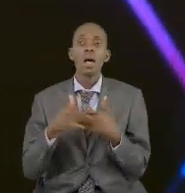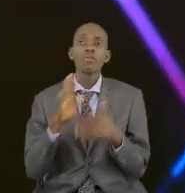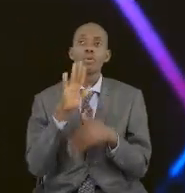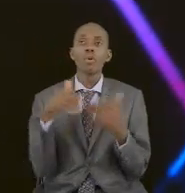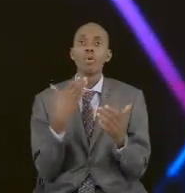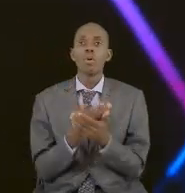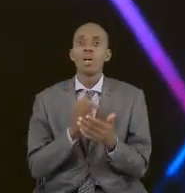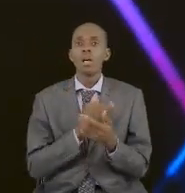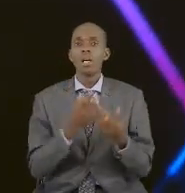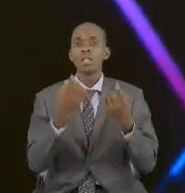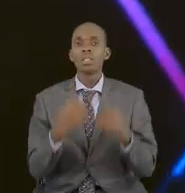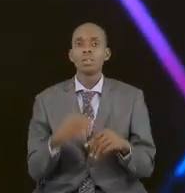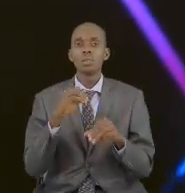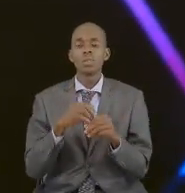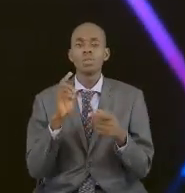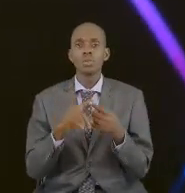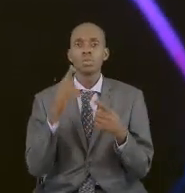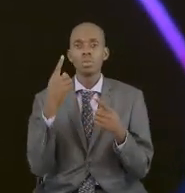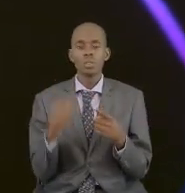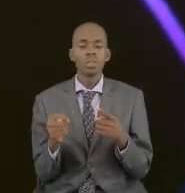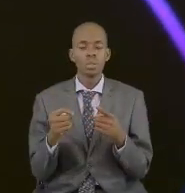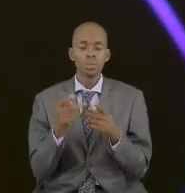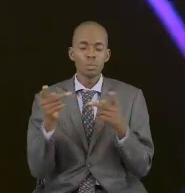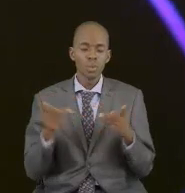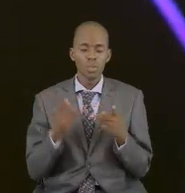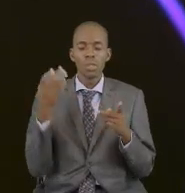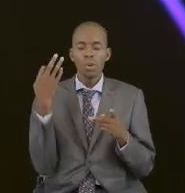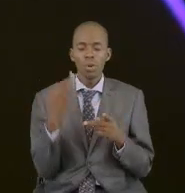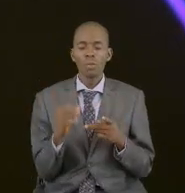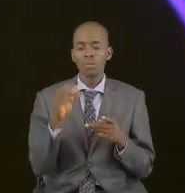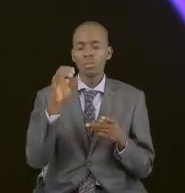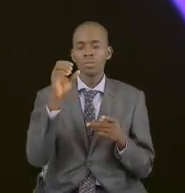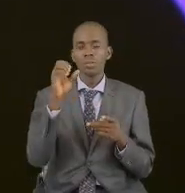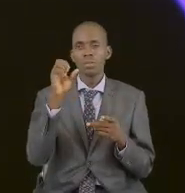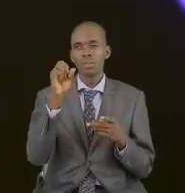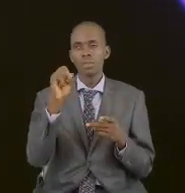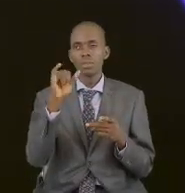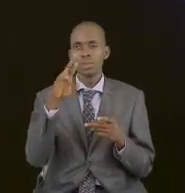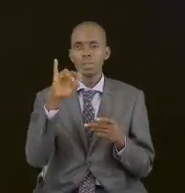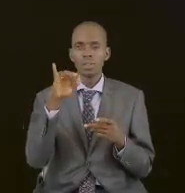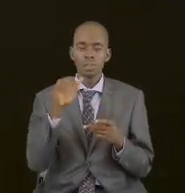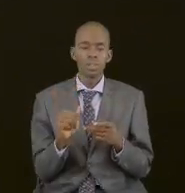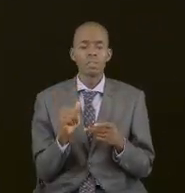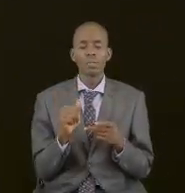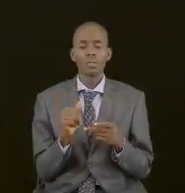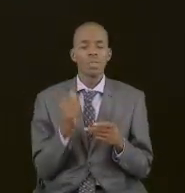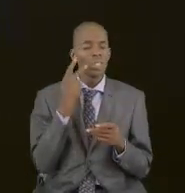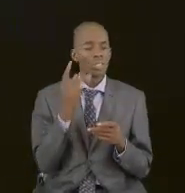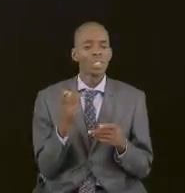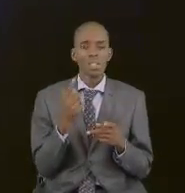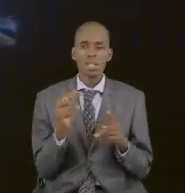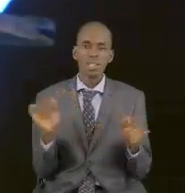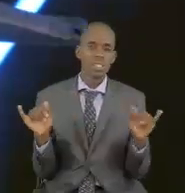the regions of Syria and Cilicia. What did I take there? The same truth